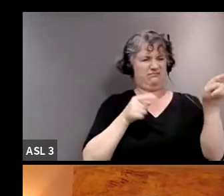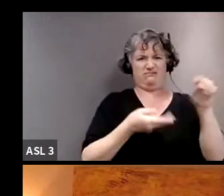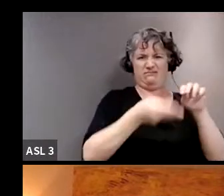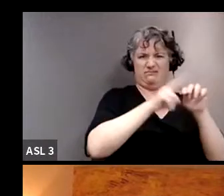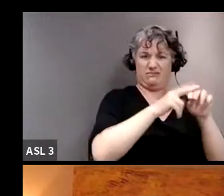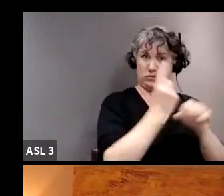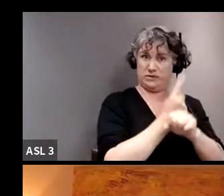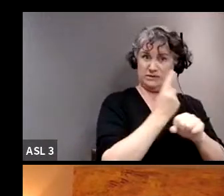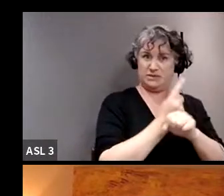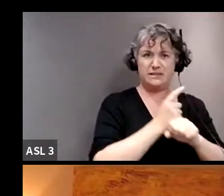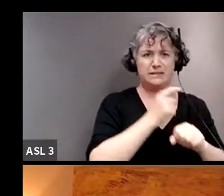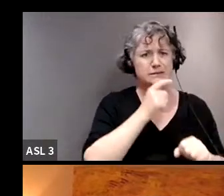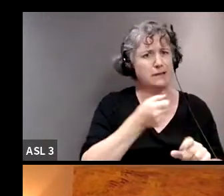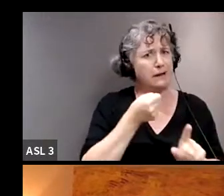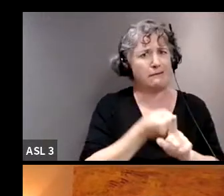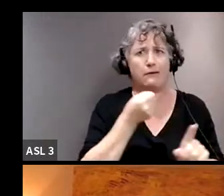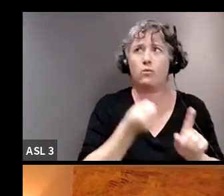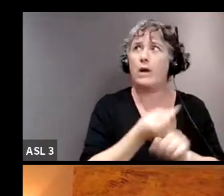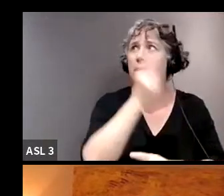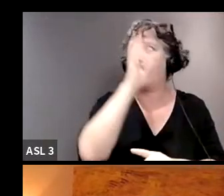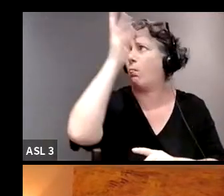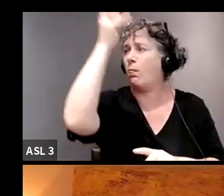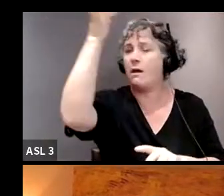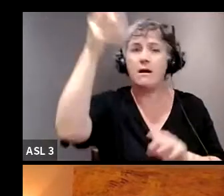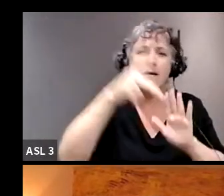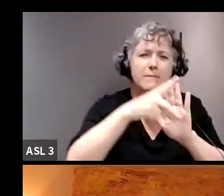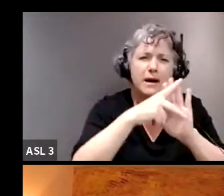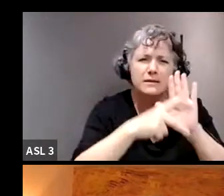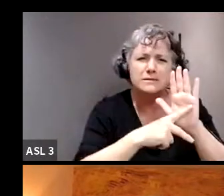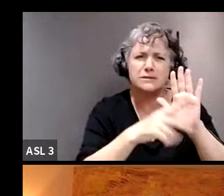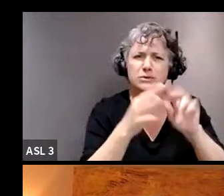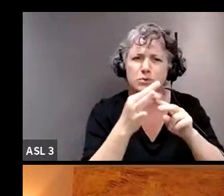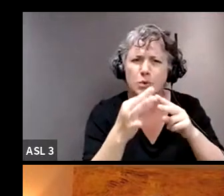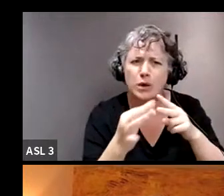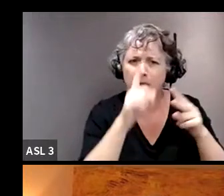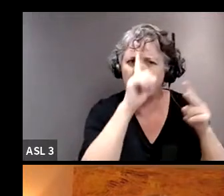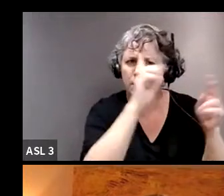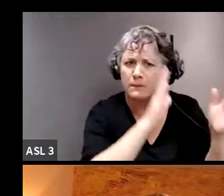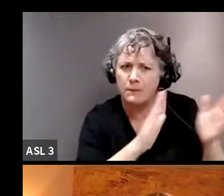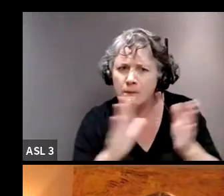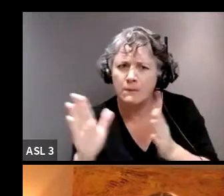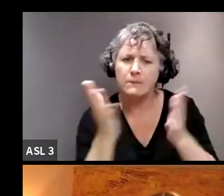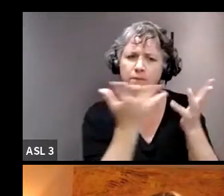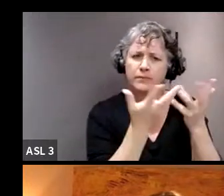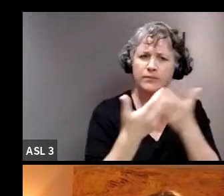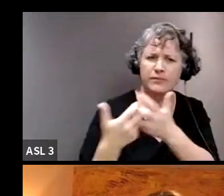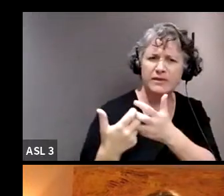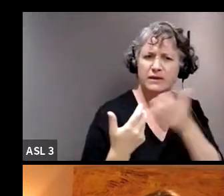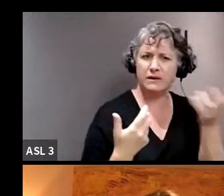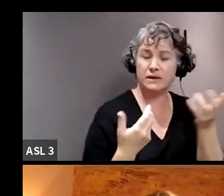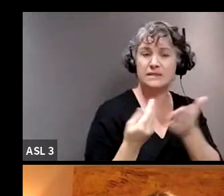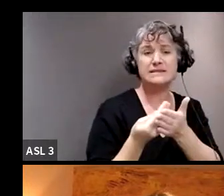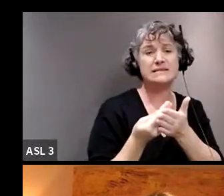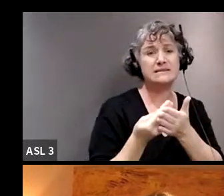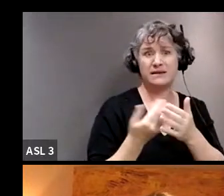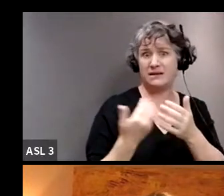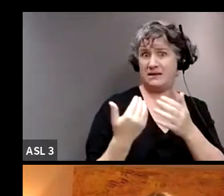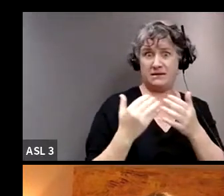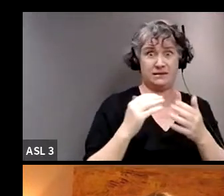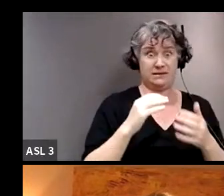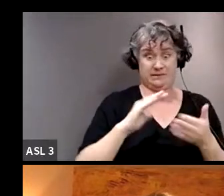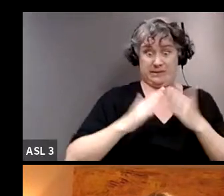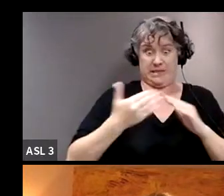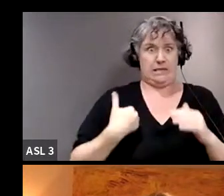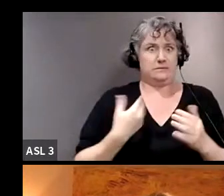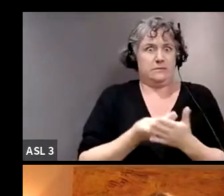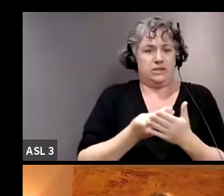random set of coincidences this is the policy choice there's no reason this has to be this way the city has the money to reallocate to these organizations